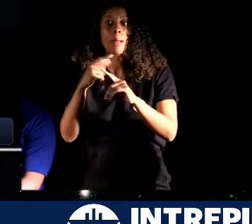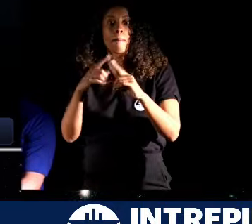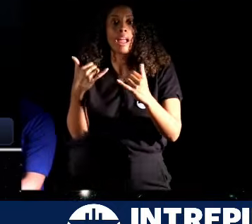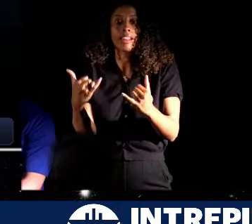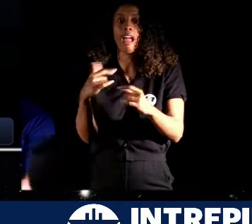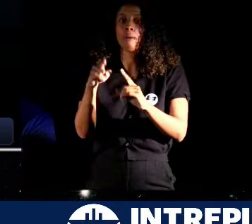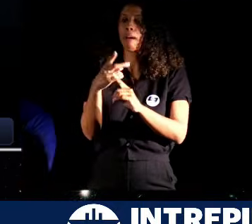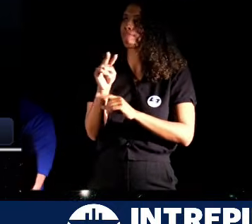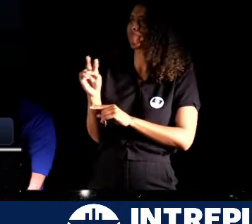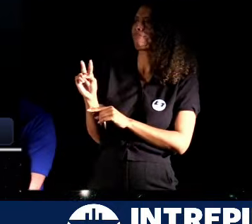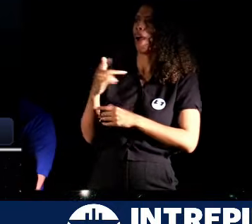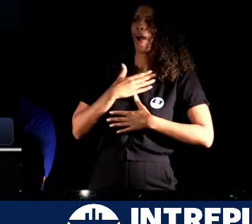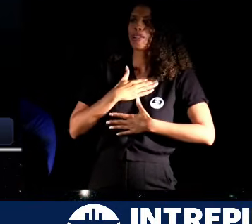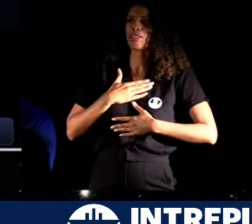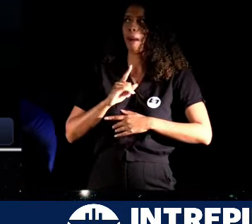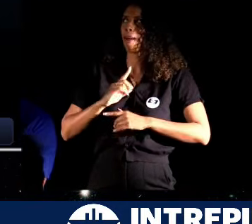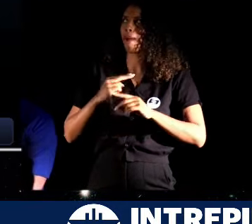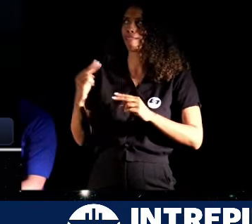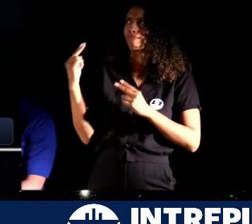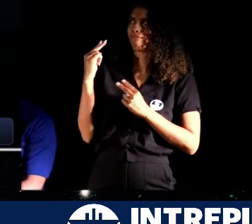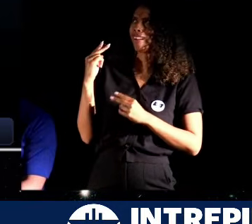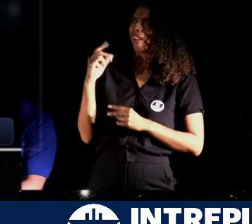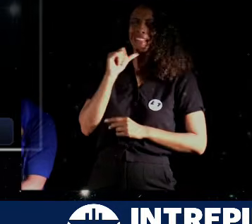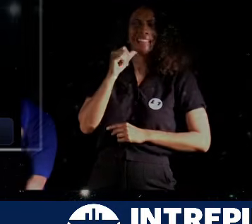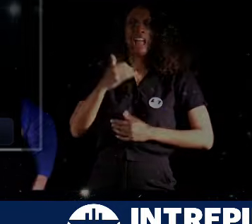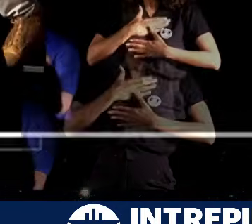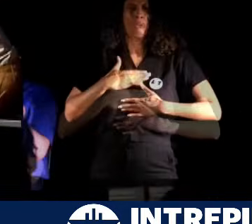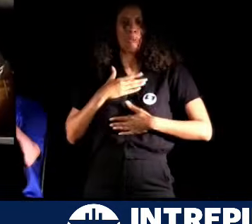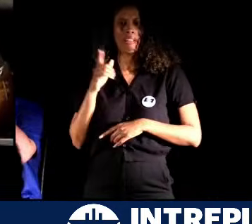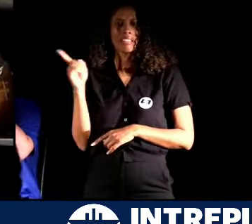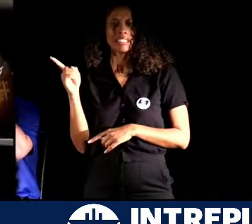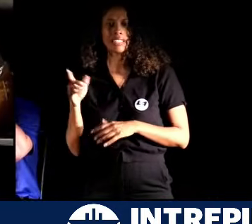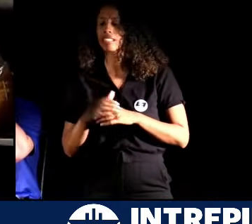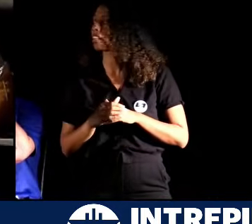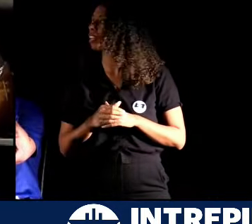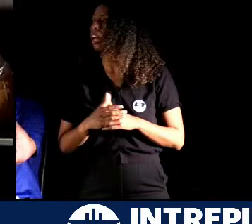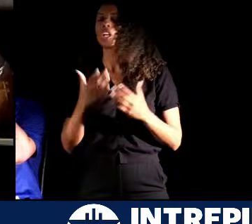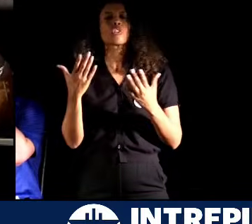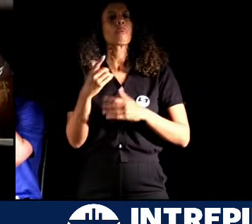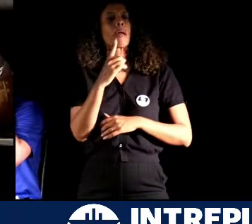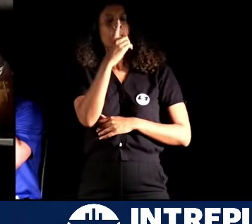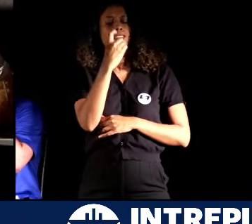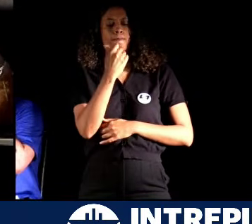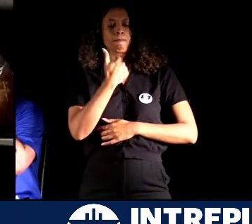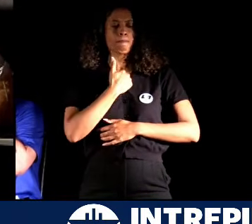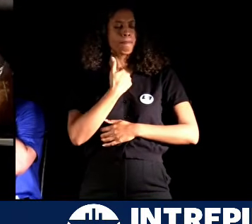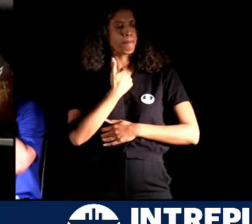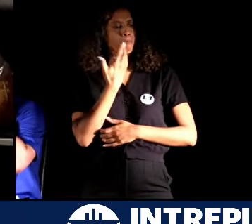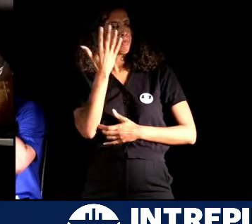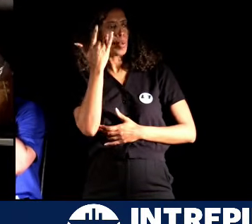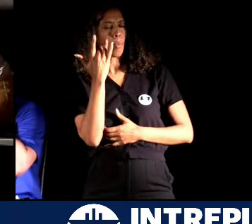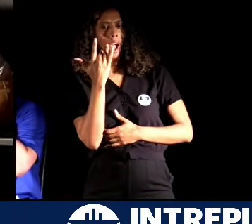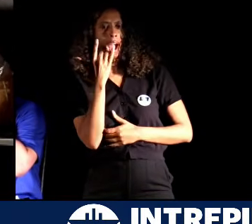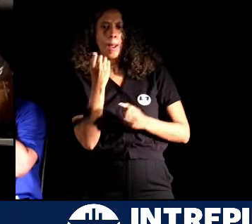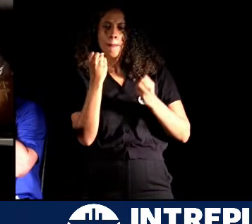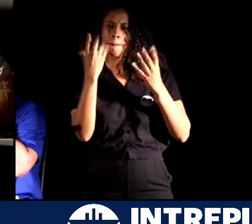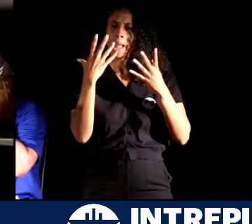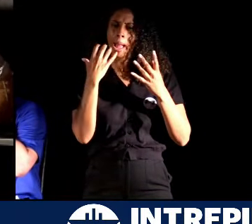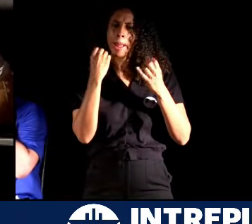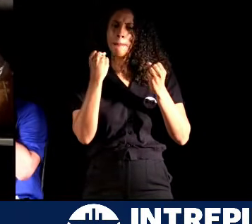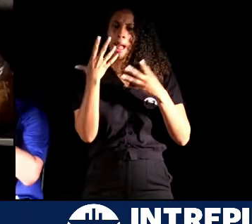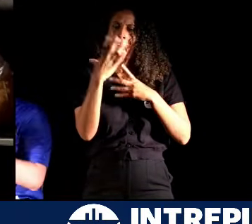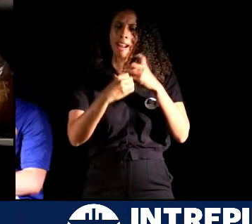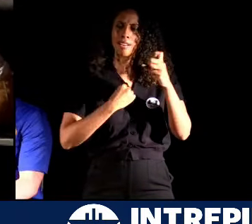when I see it, but back then I did not enjoy it. So you might ask yourself, okay, why do you spend decades and